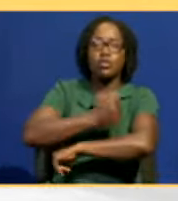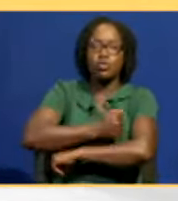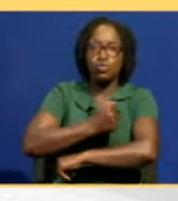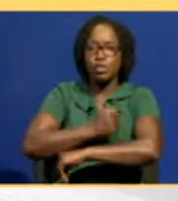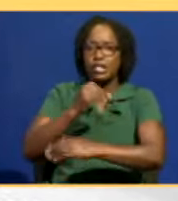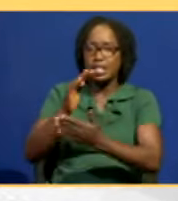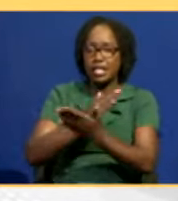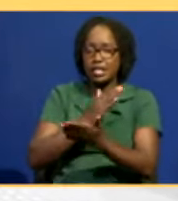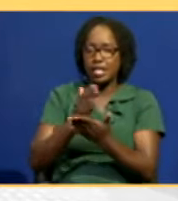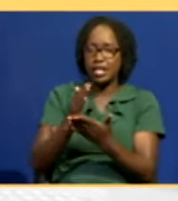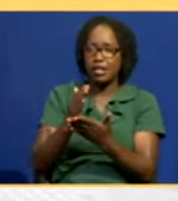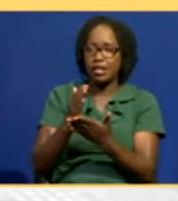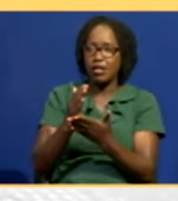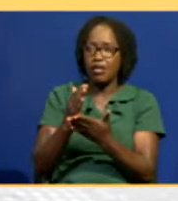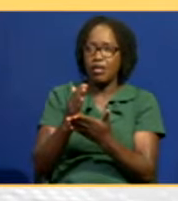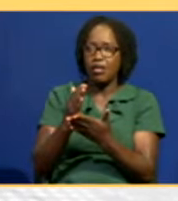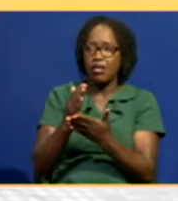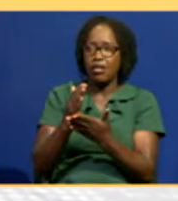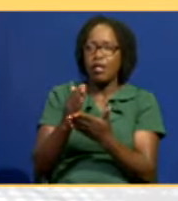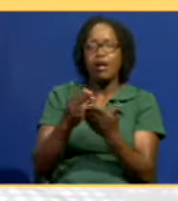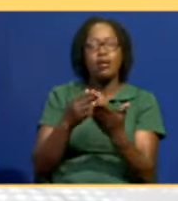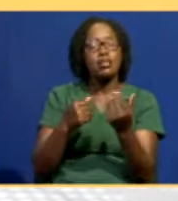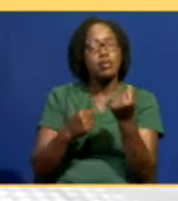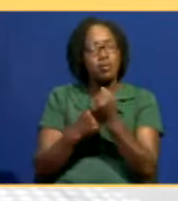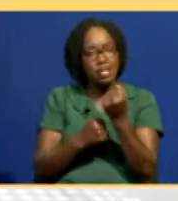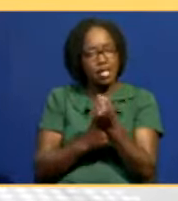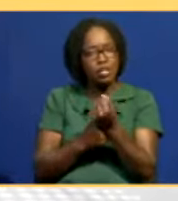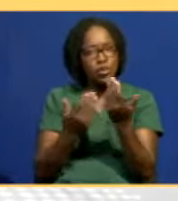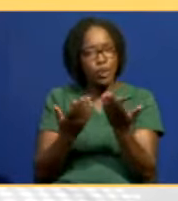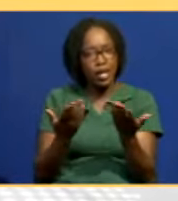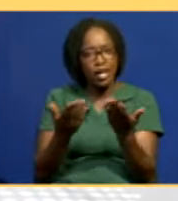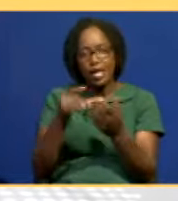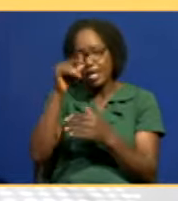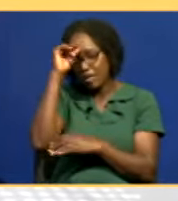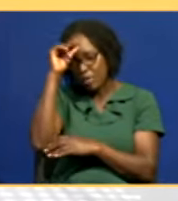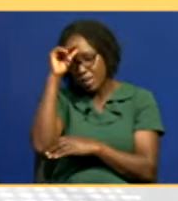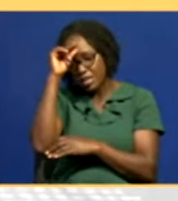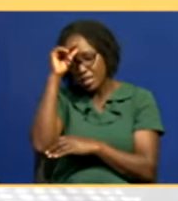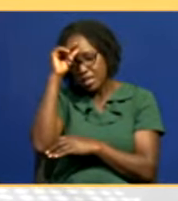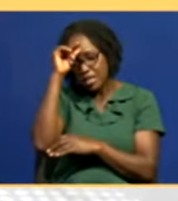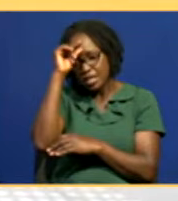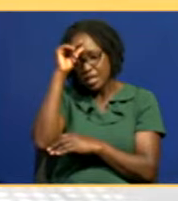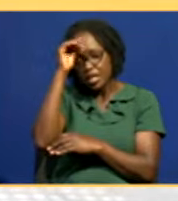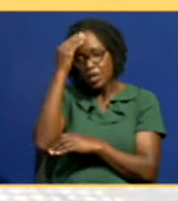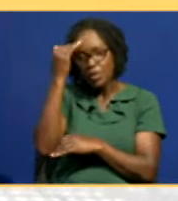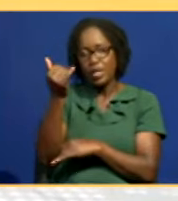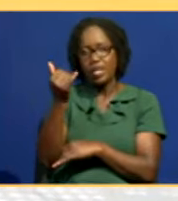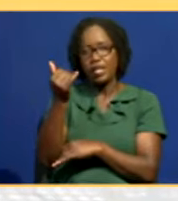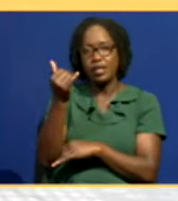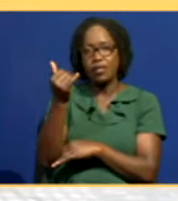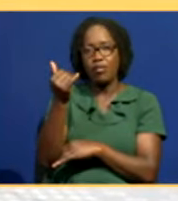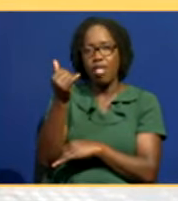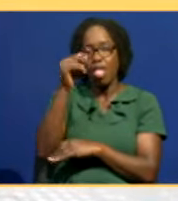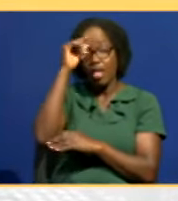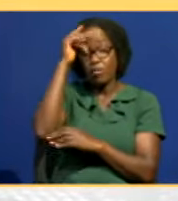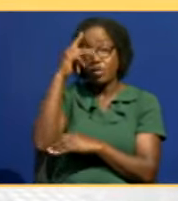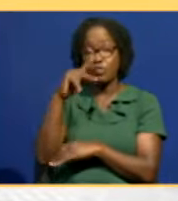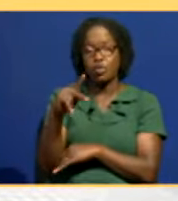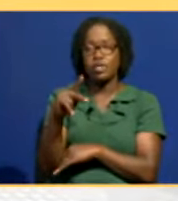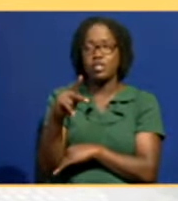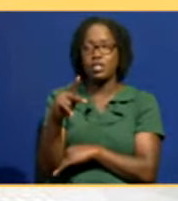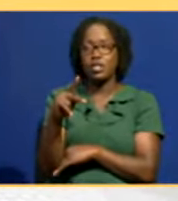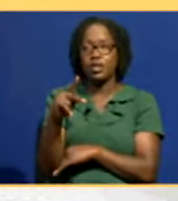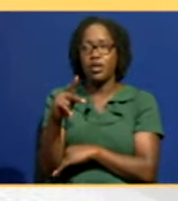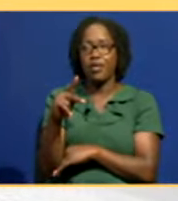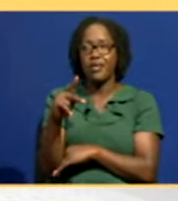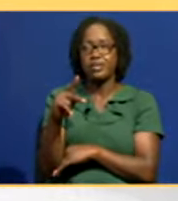sector is majorly financed by the government because of the government policy of